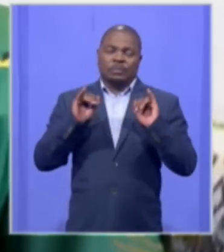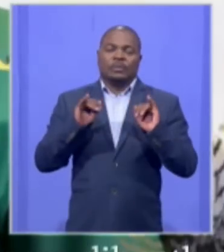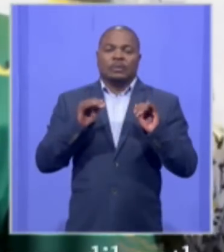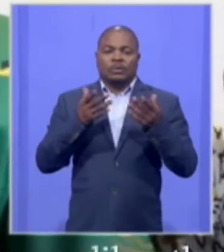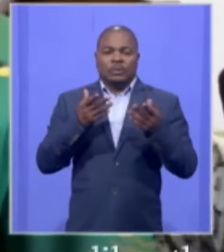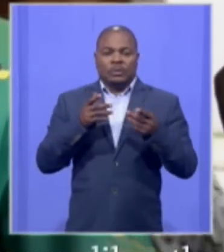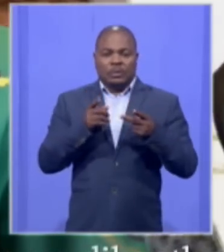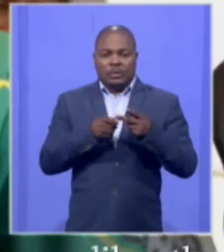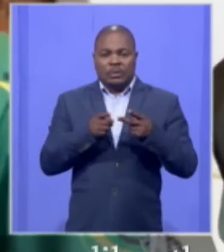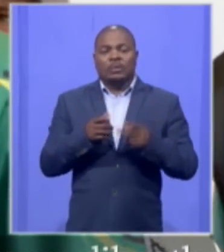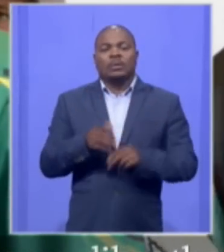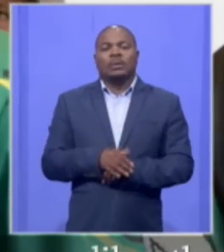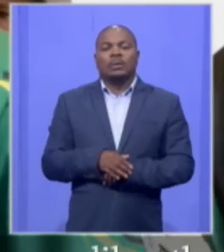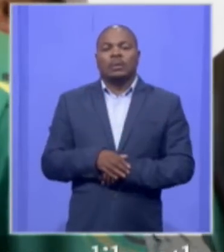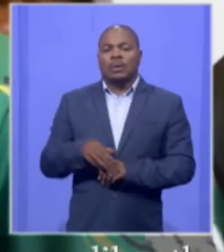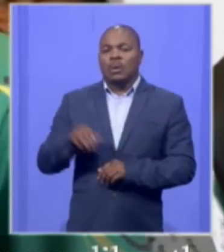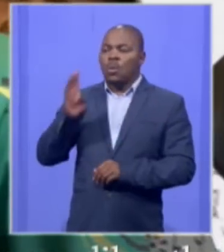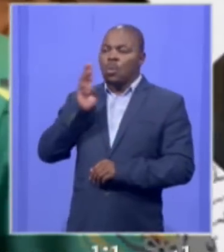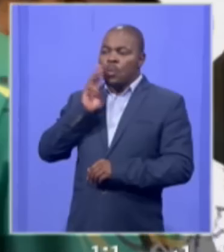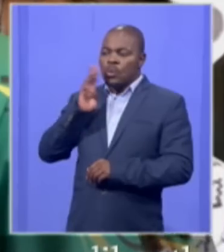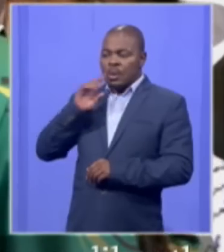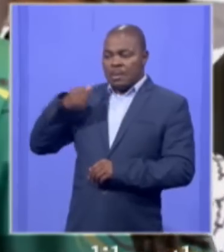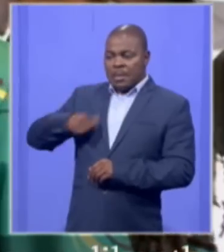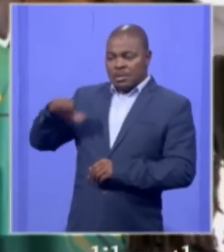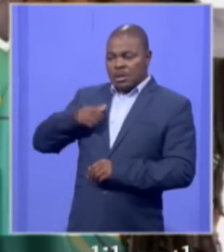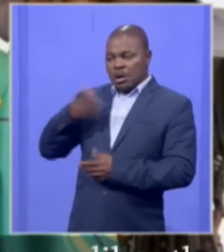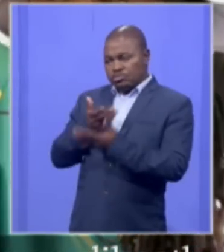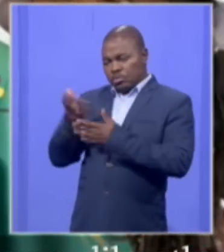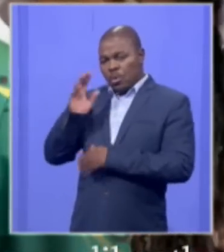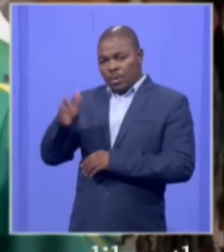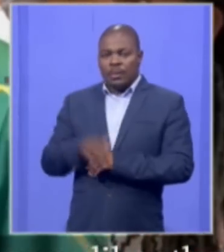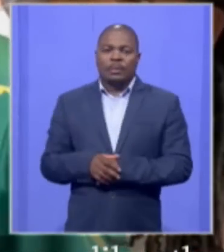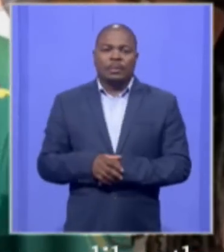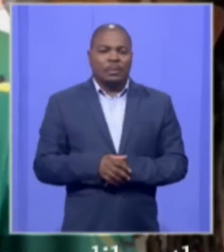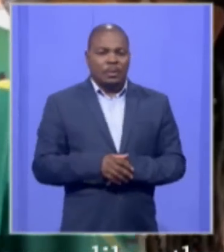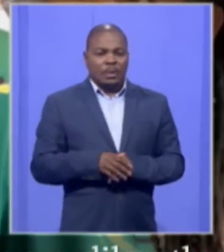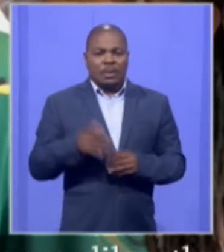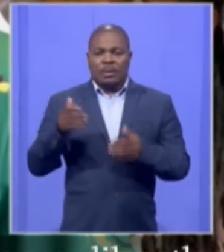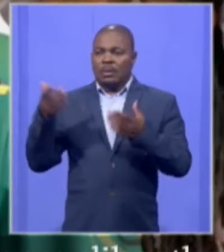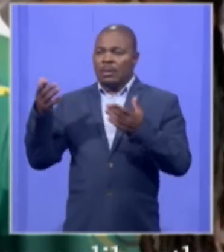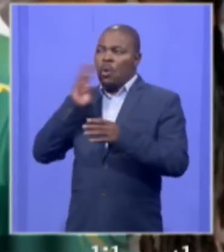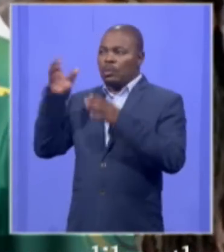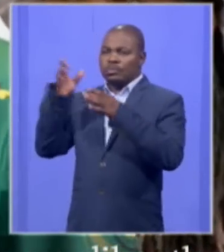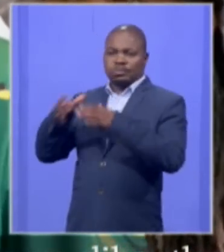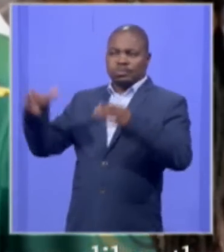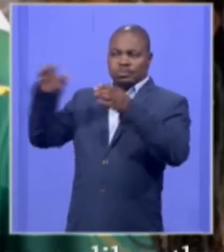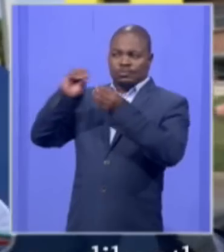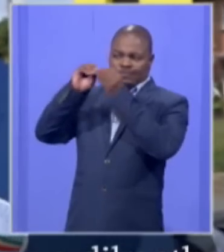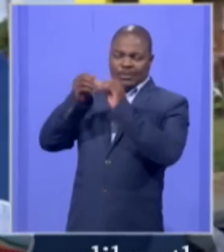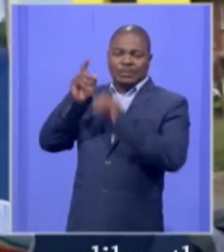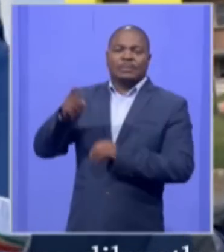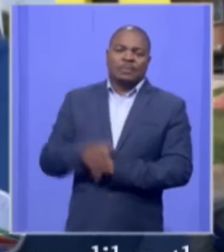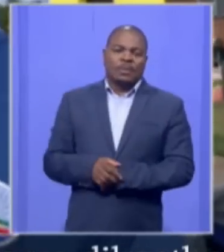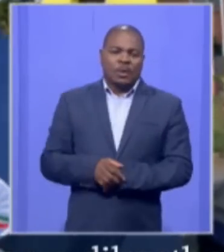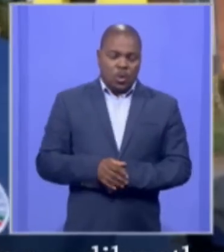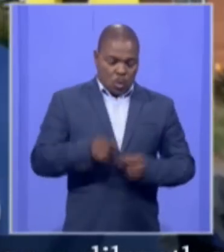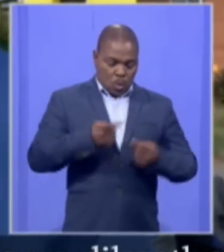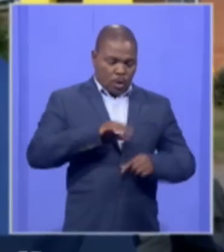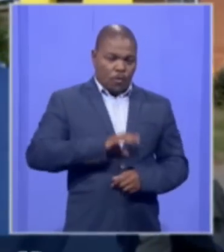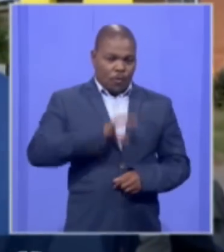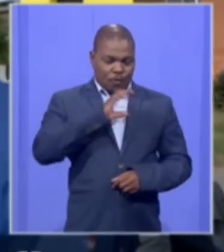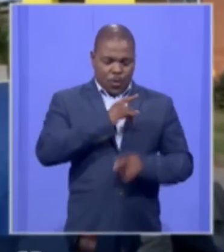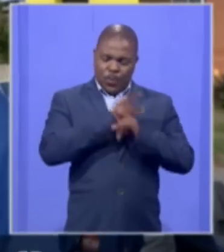had talks with the water municipality. Yes, it's just the reservoirs needs repairs. We're confident that we